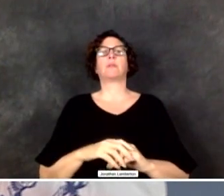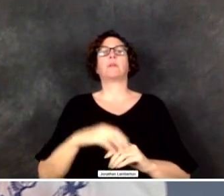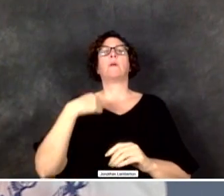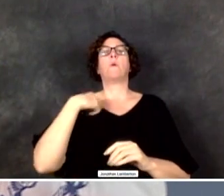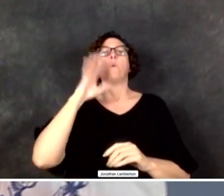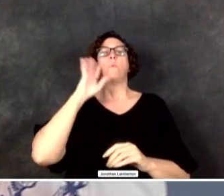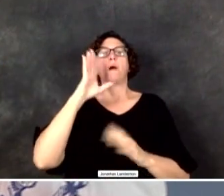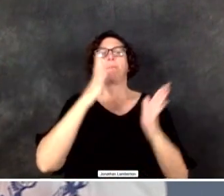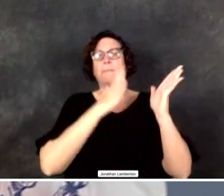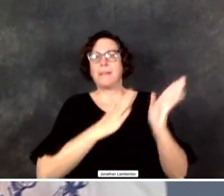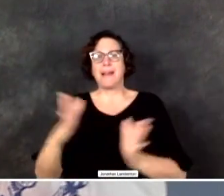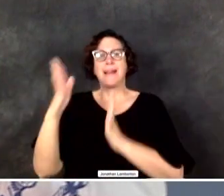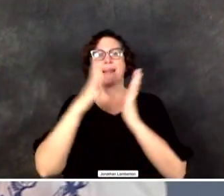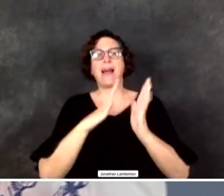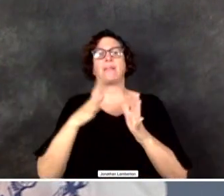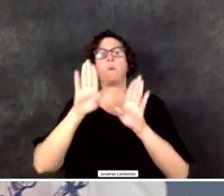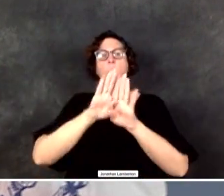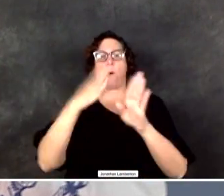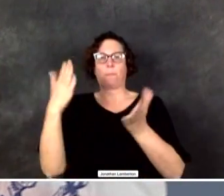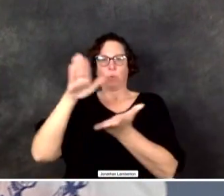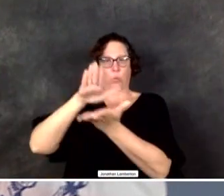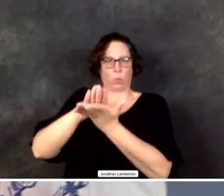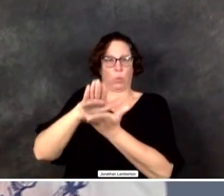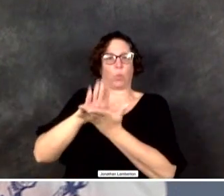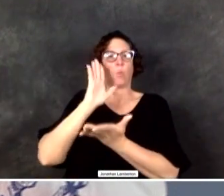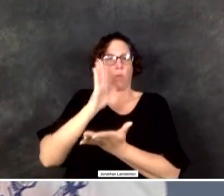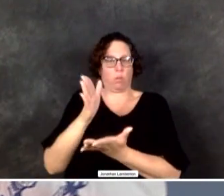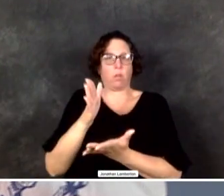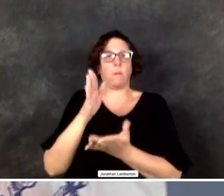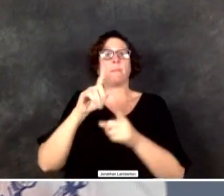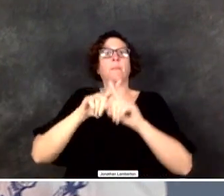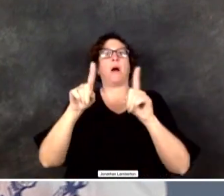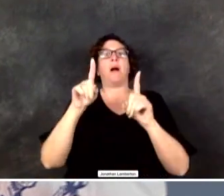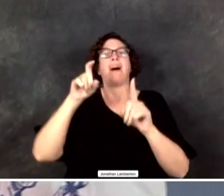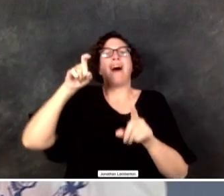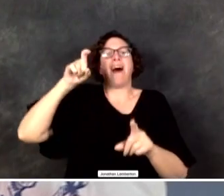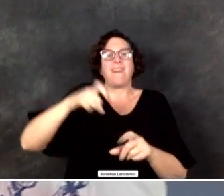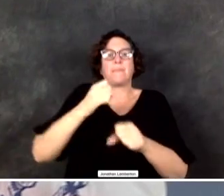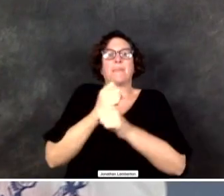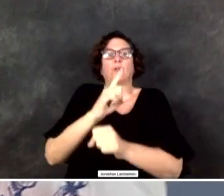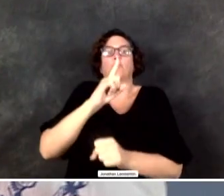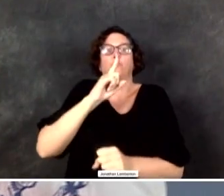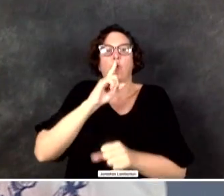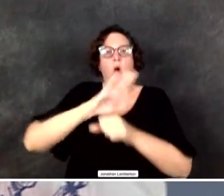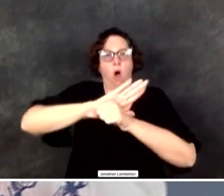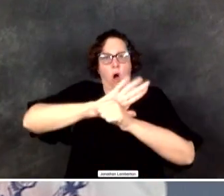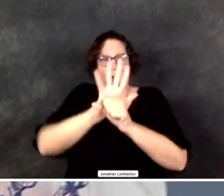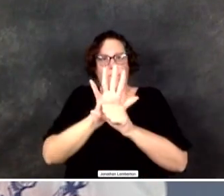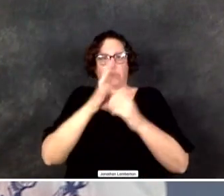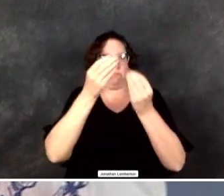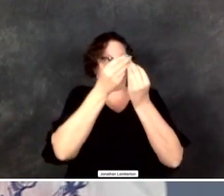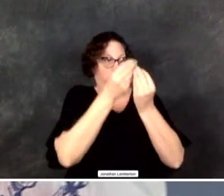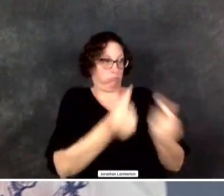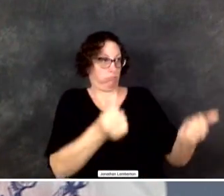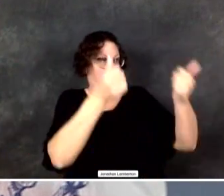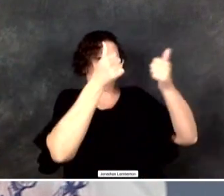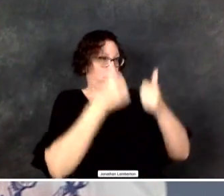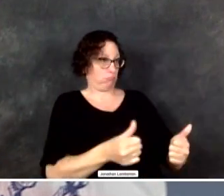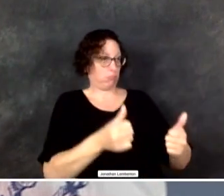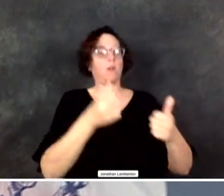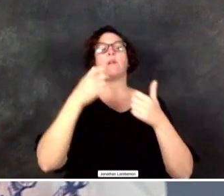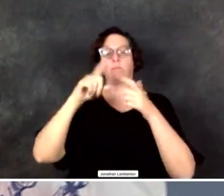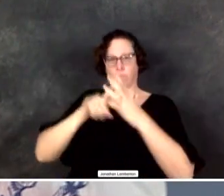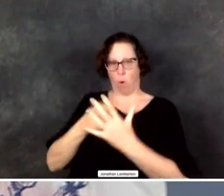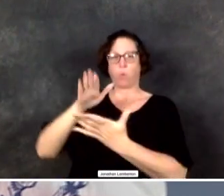sure the disease is beaten back. But we can plan for it because, as we've been saying from the beginning and our health commissioner has been saying, we think